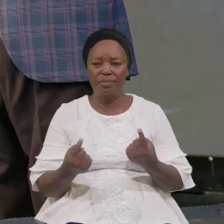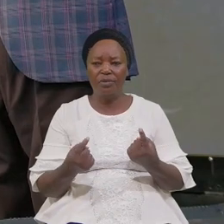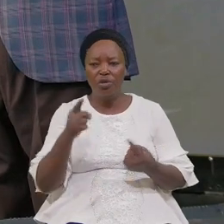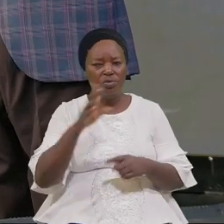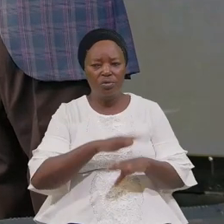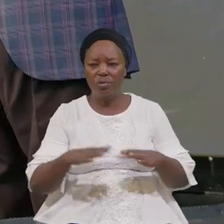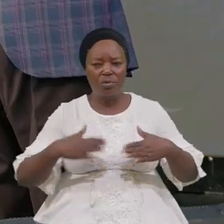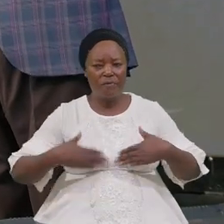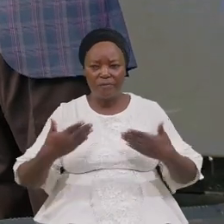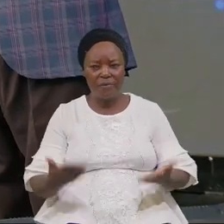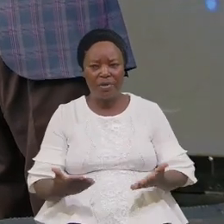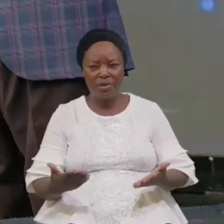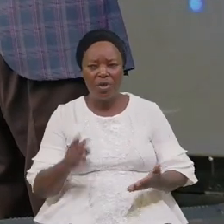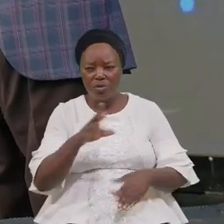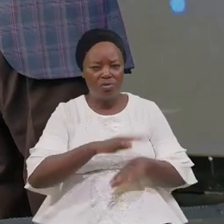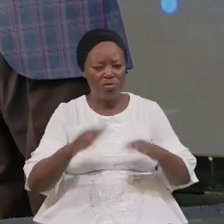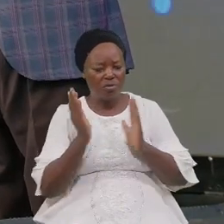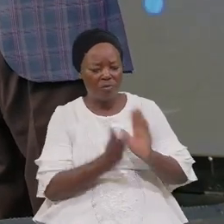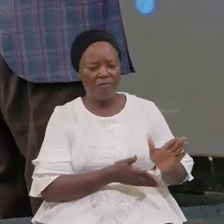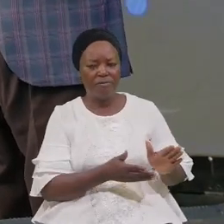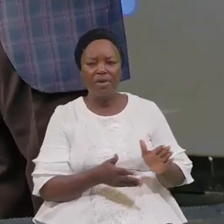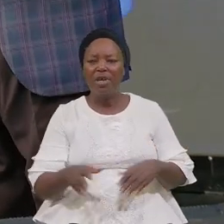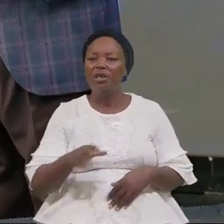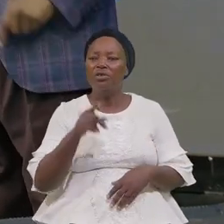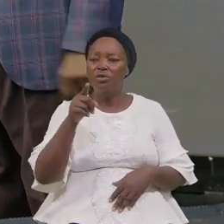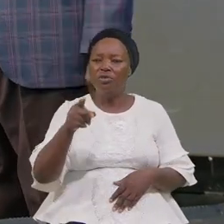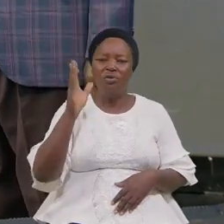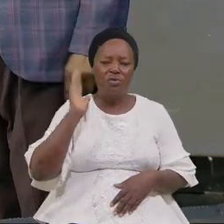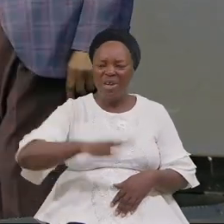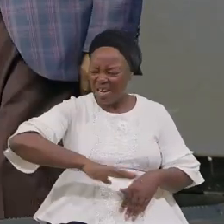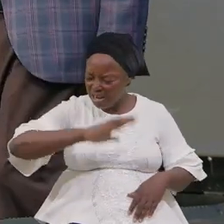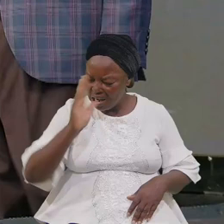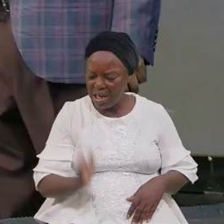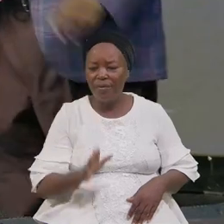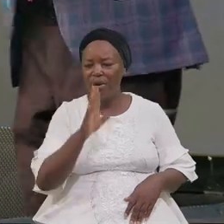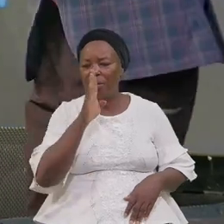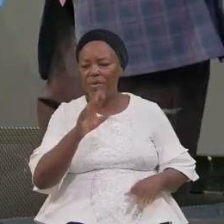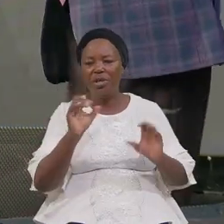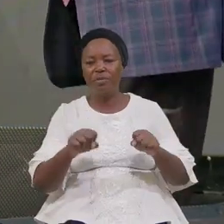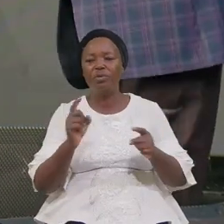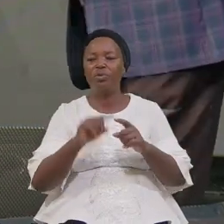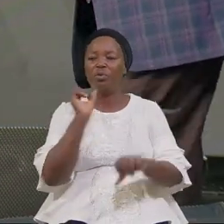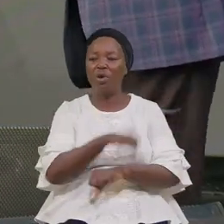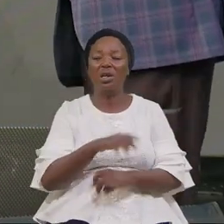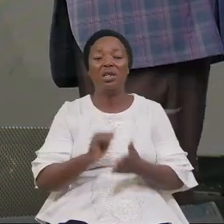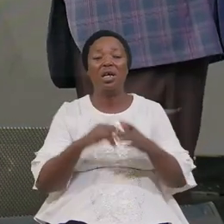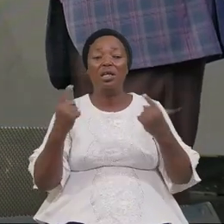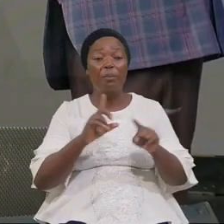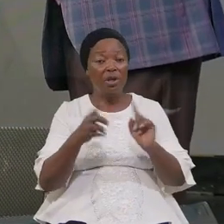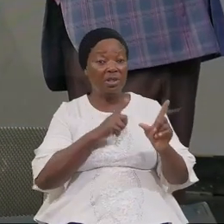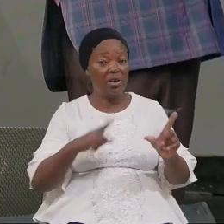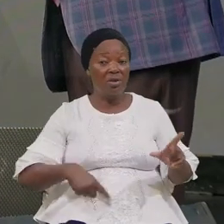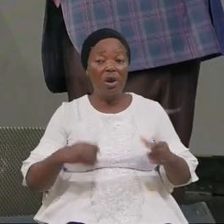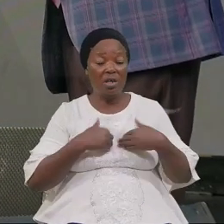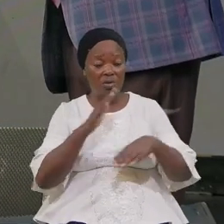confess, you don't forsake, you will never be able to conquer that sin. But the Lord has called